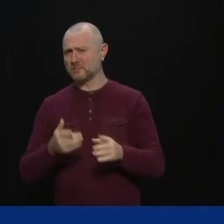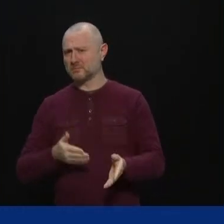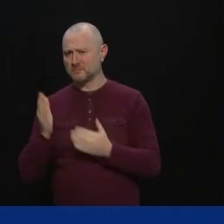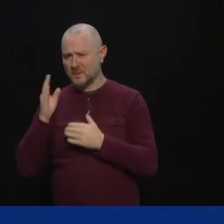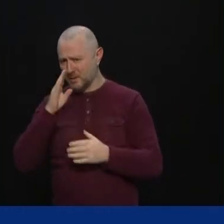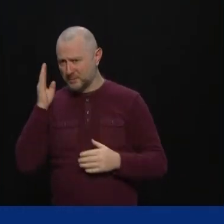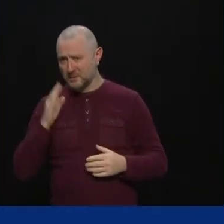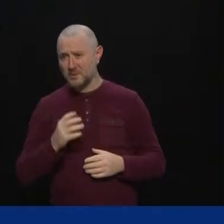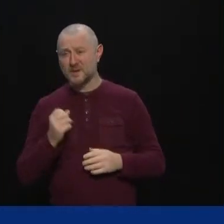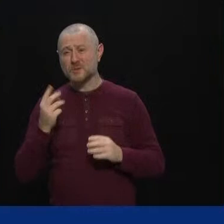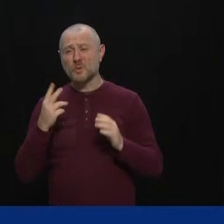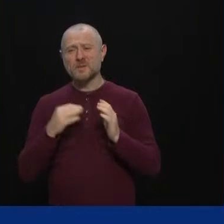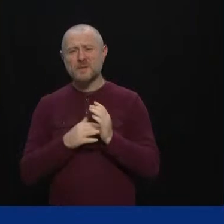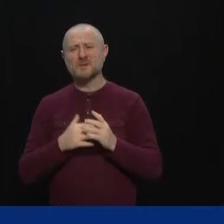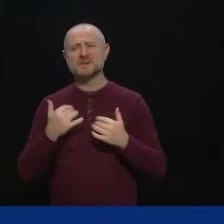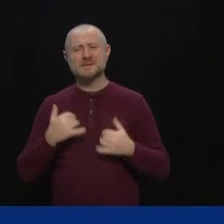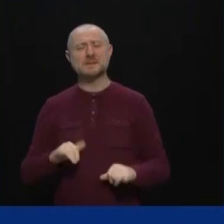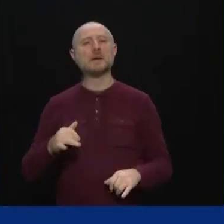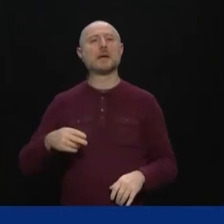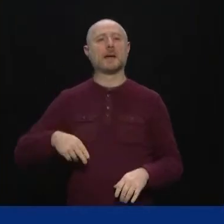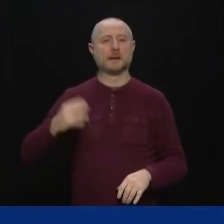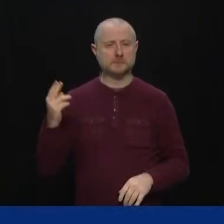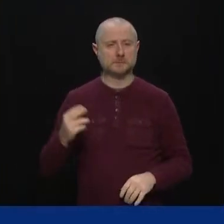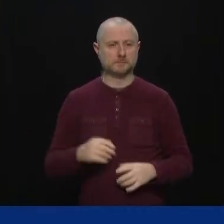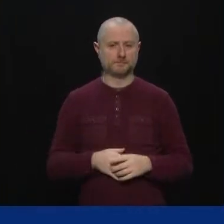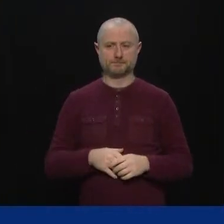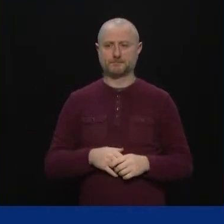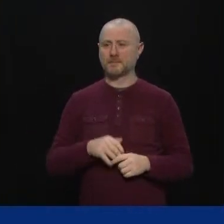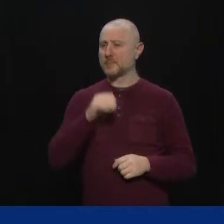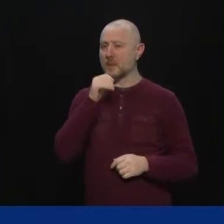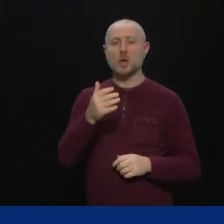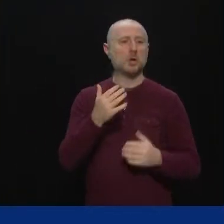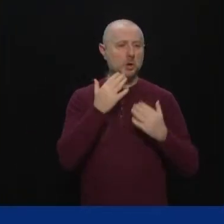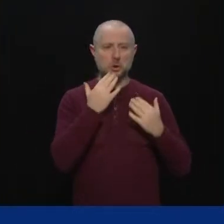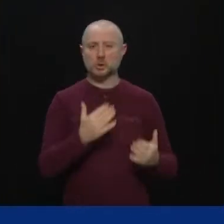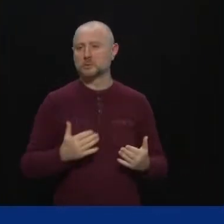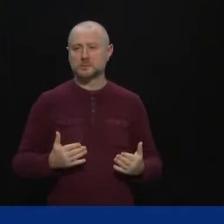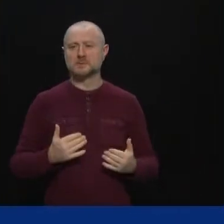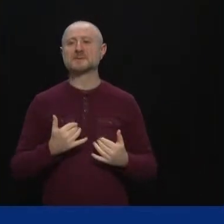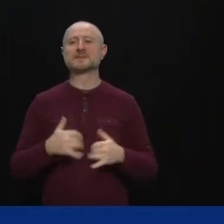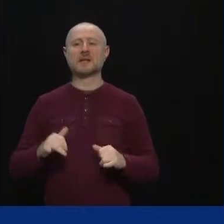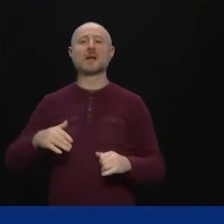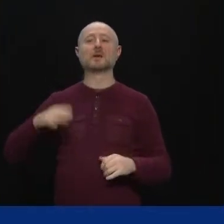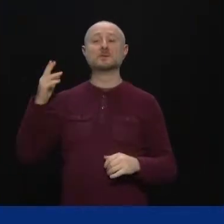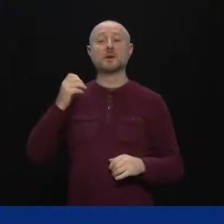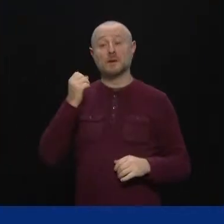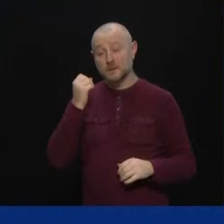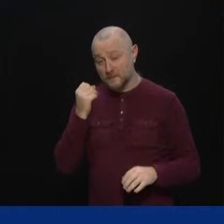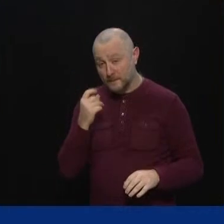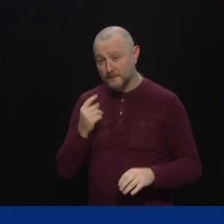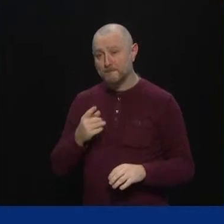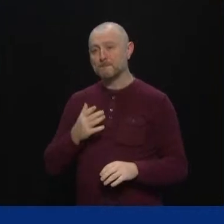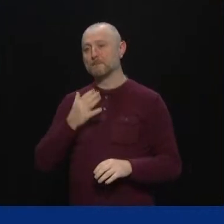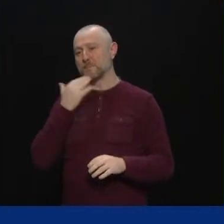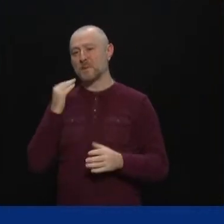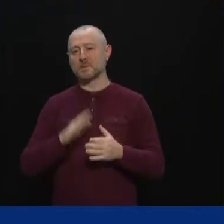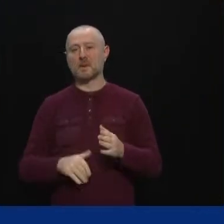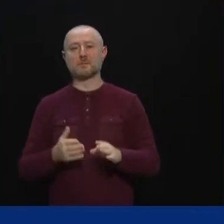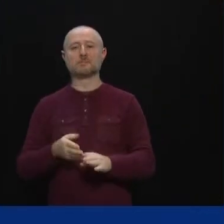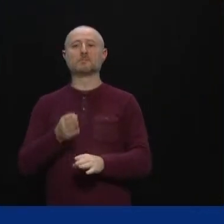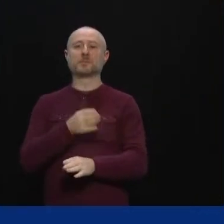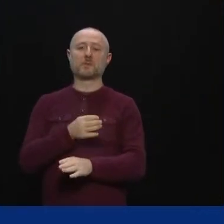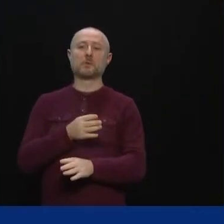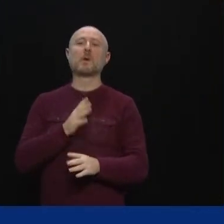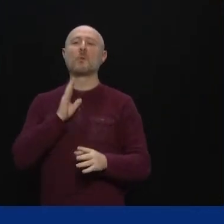12,000 is not something that we are saying is a positive news story. It is still very high, but this will eventually catch up with the trend that's